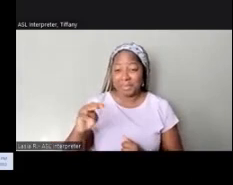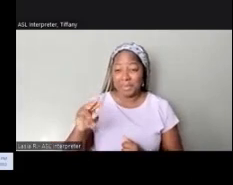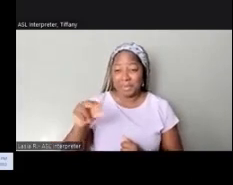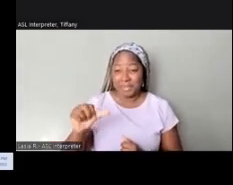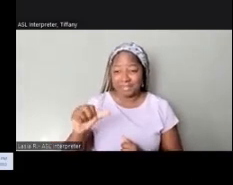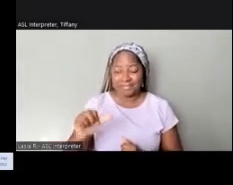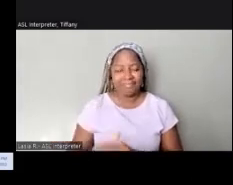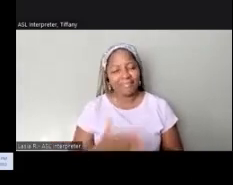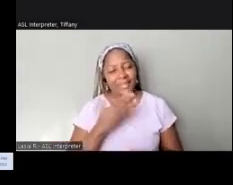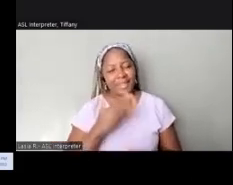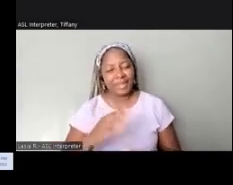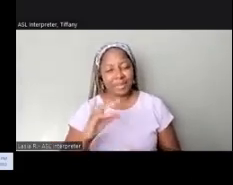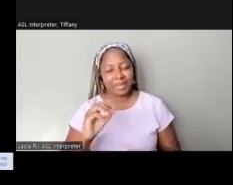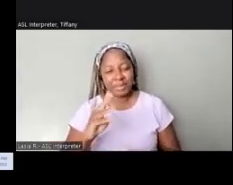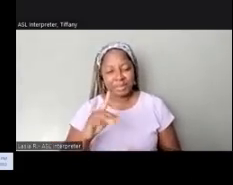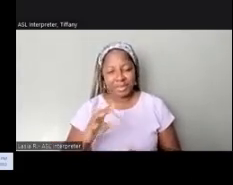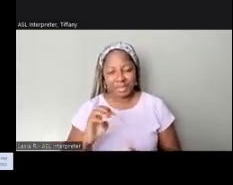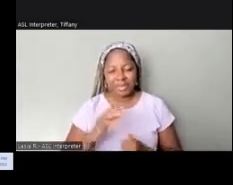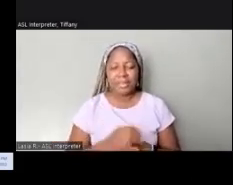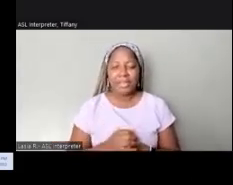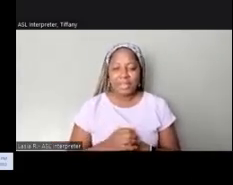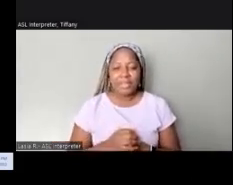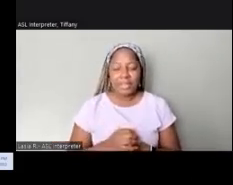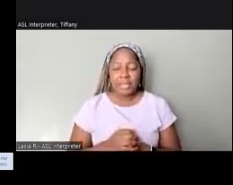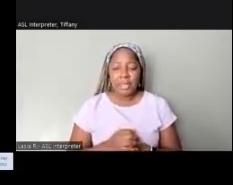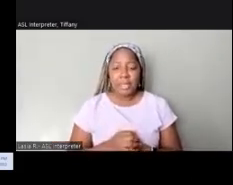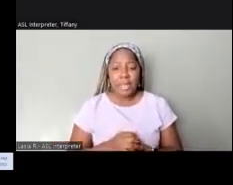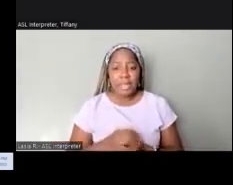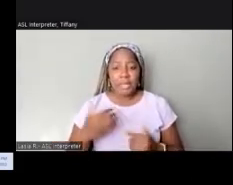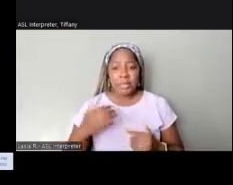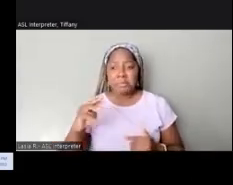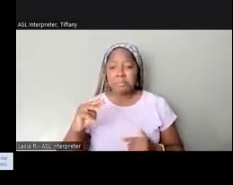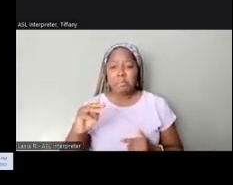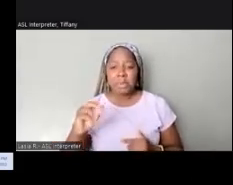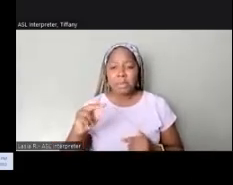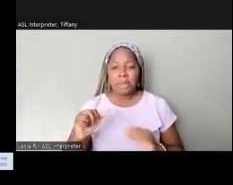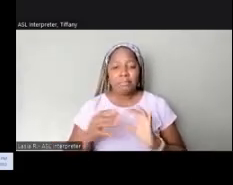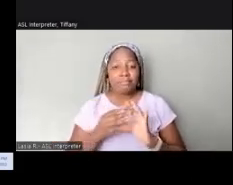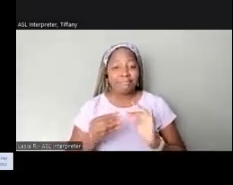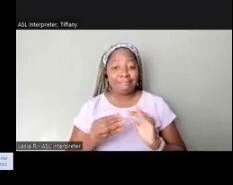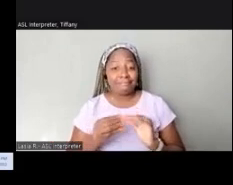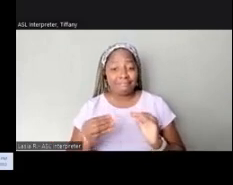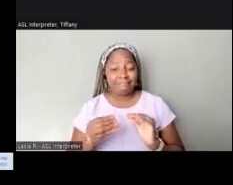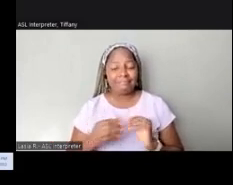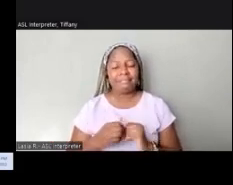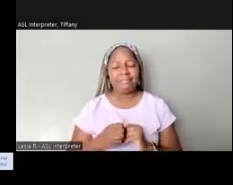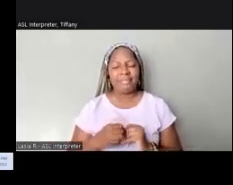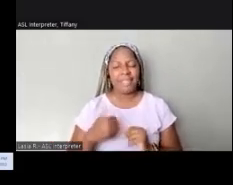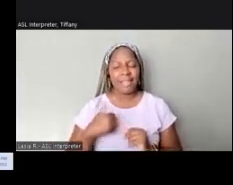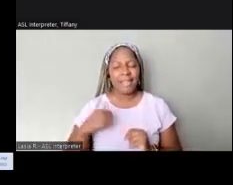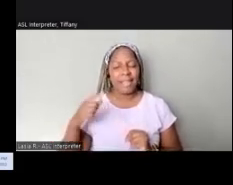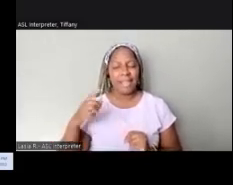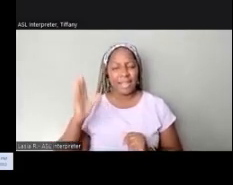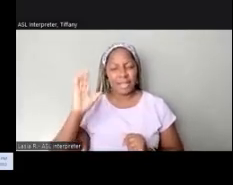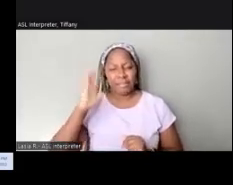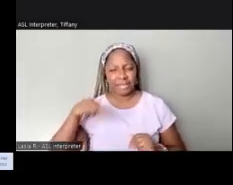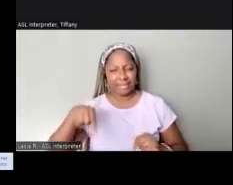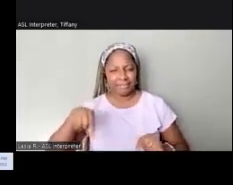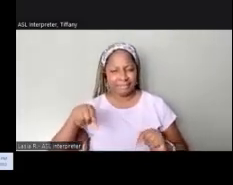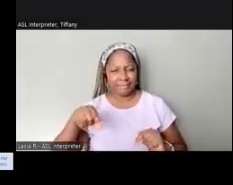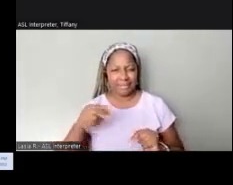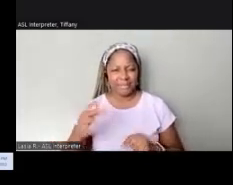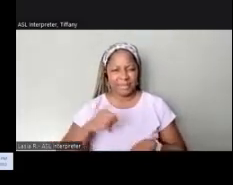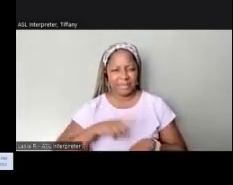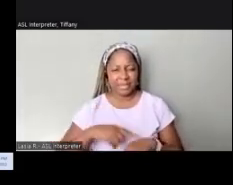Yes, I've done this multiple times now, and I think it's always interesting to have